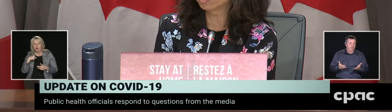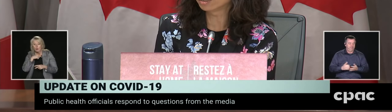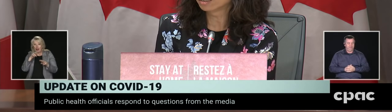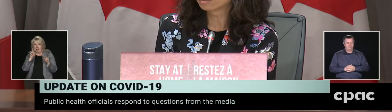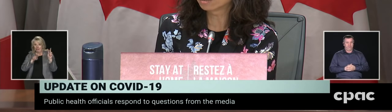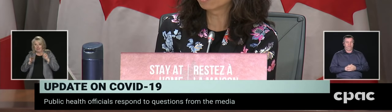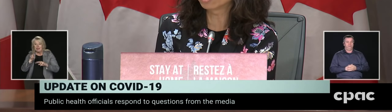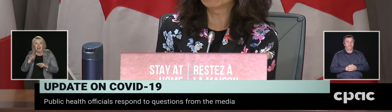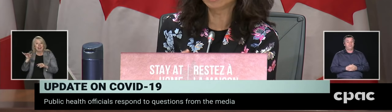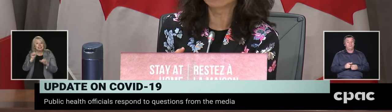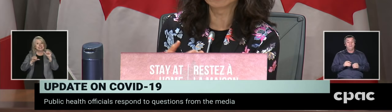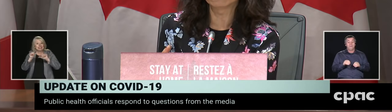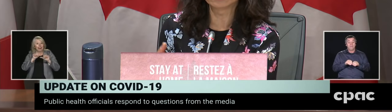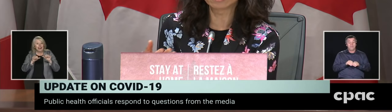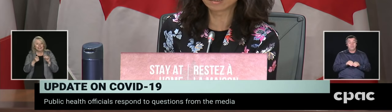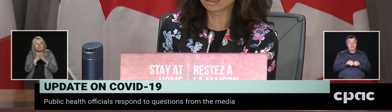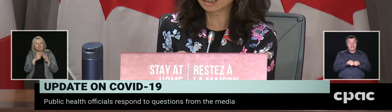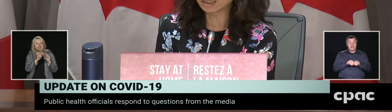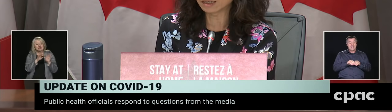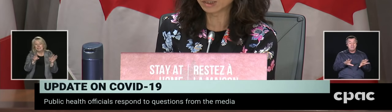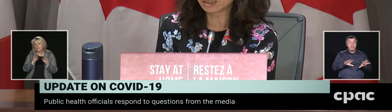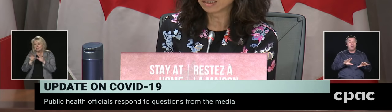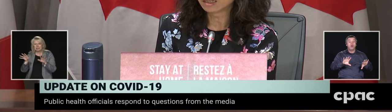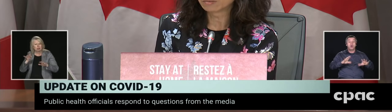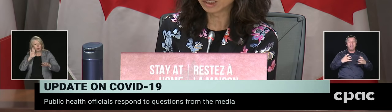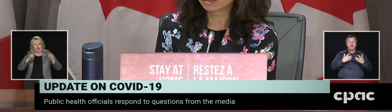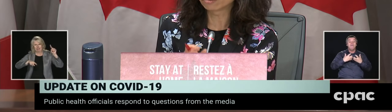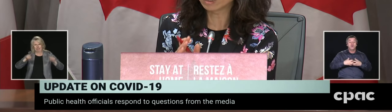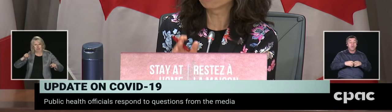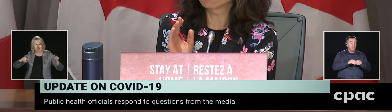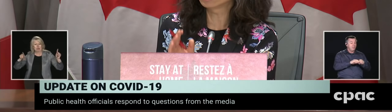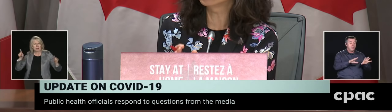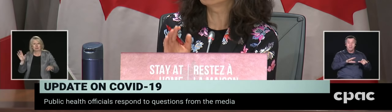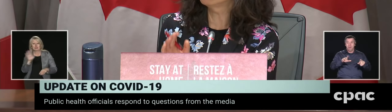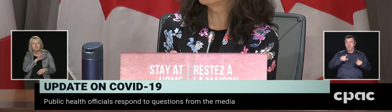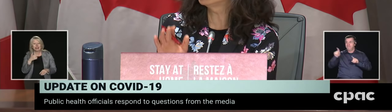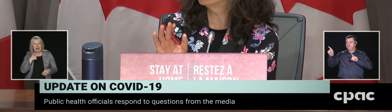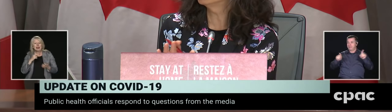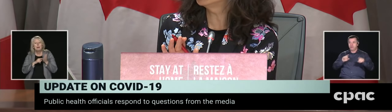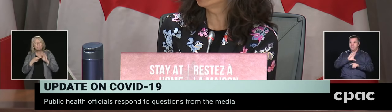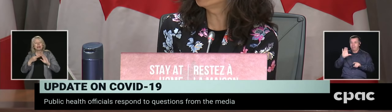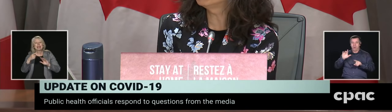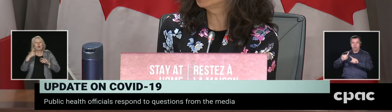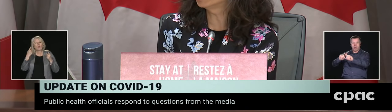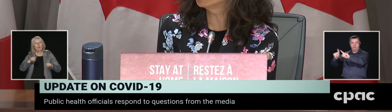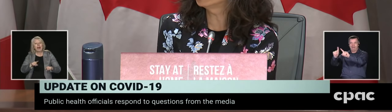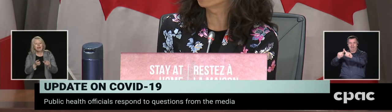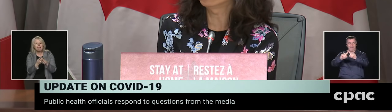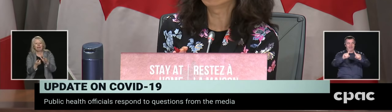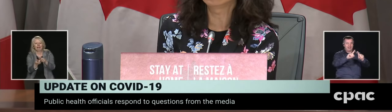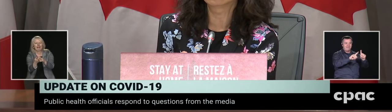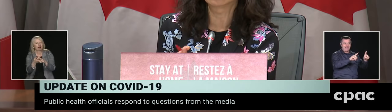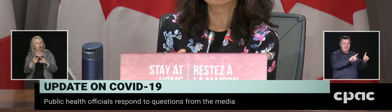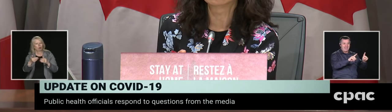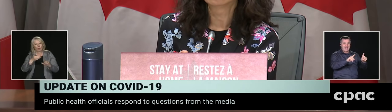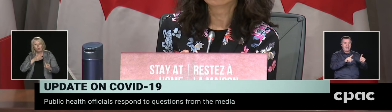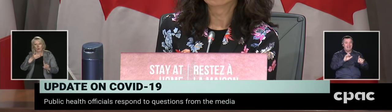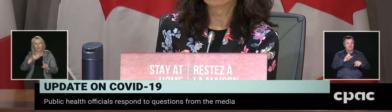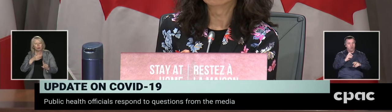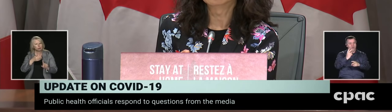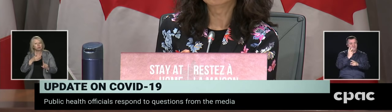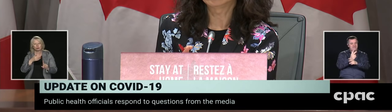the country. So there will be some differences in the timing, but tread really, really cautiously, because I think